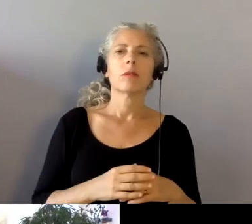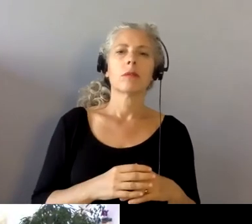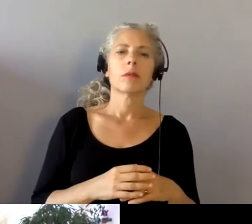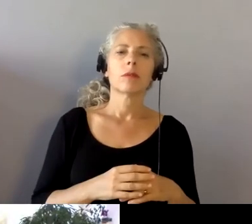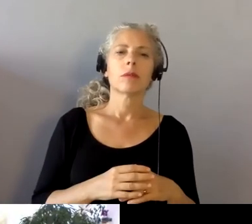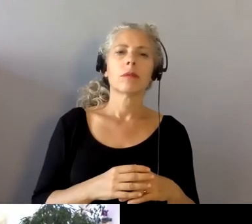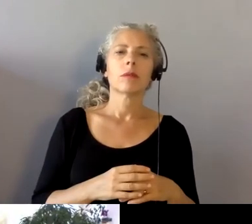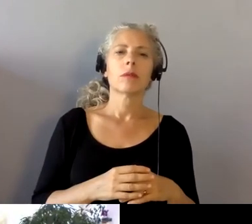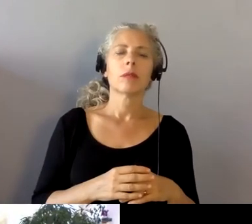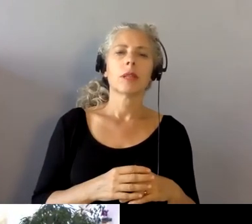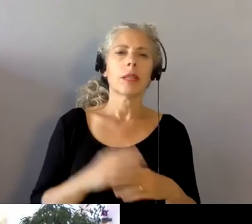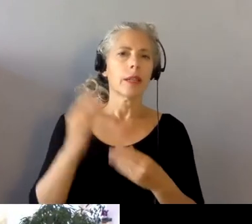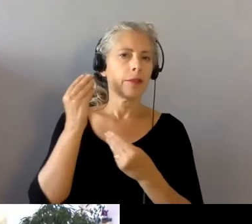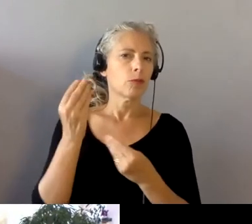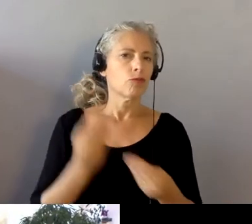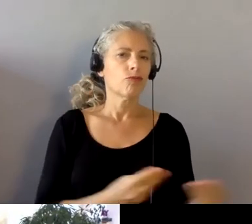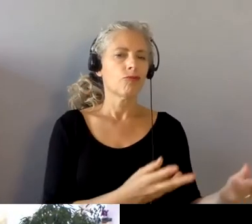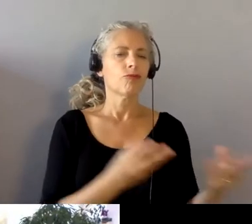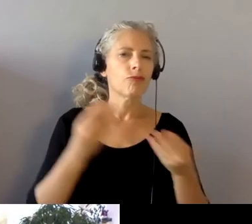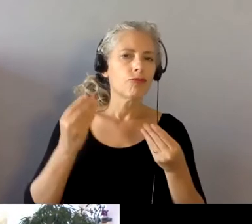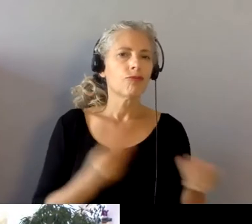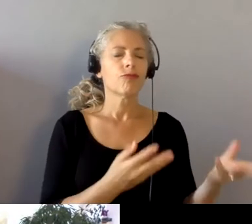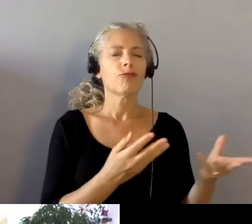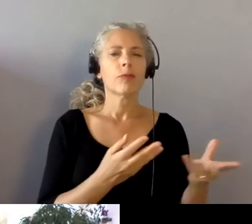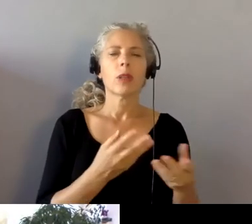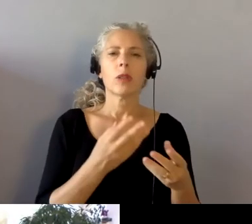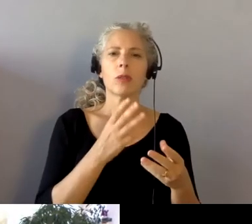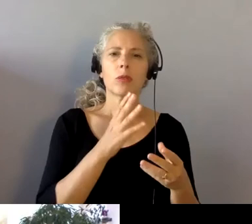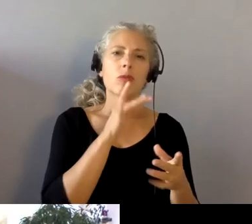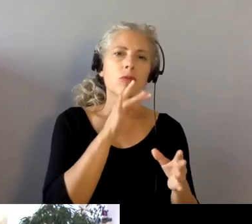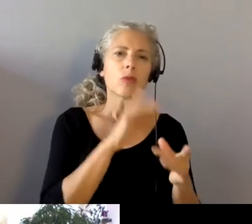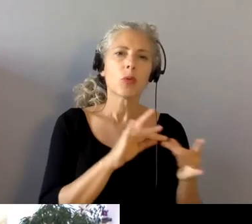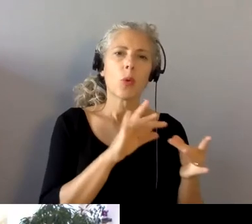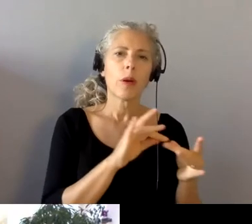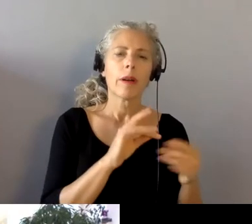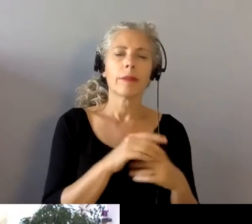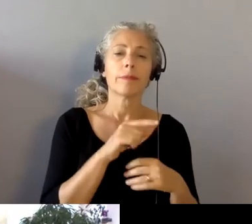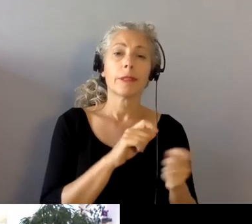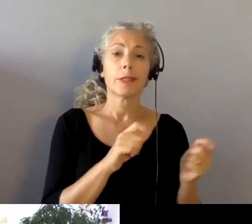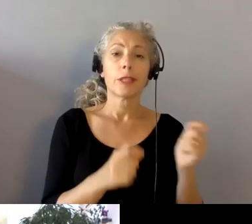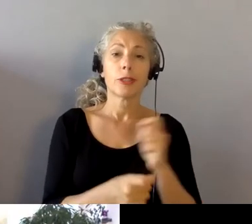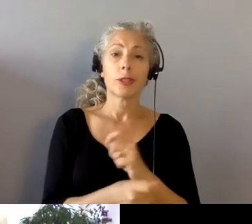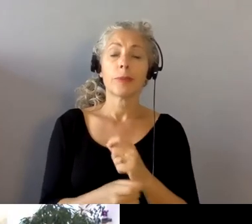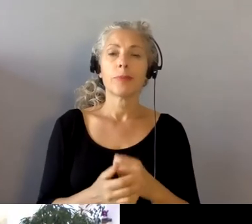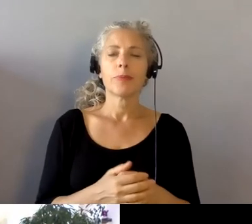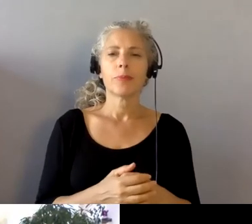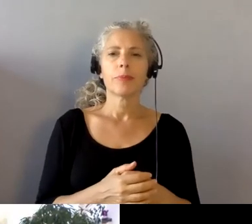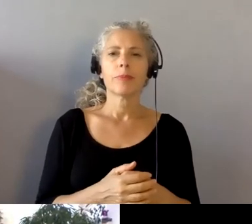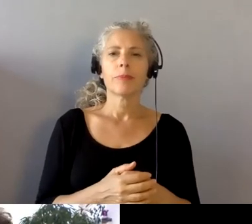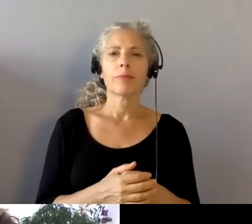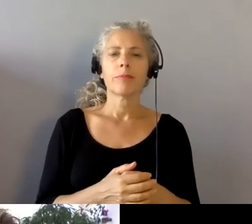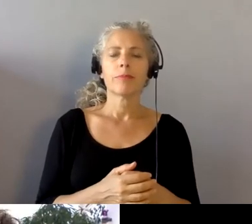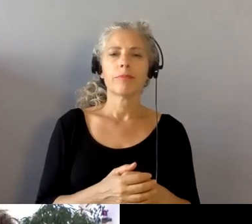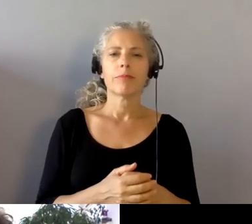that transmission of knowledge through being told stories, and how that changes mm-hmm. and evolves over